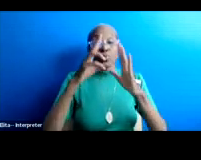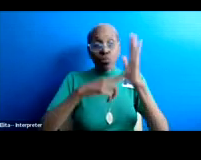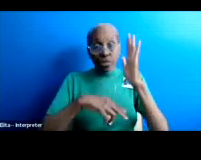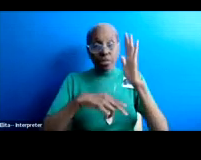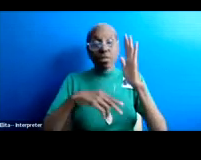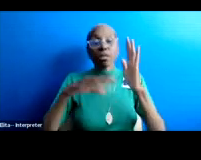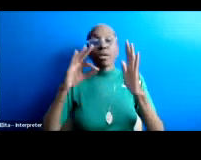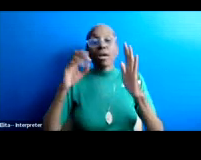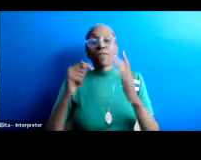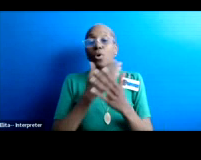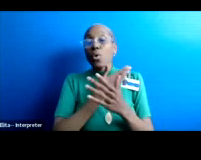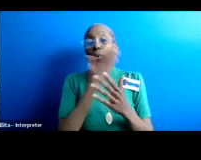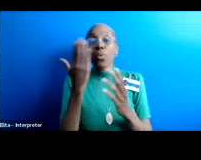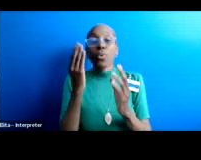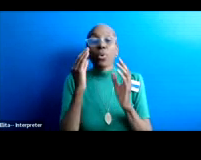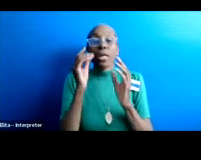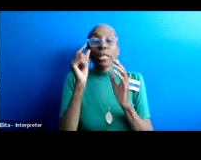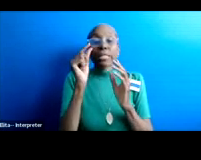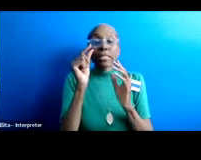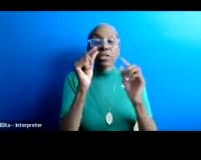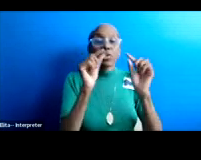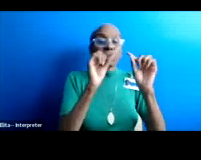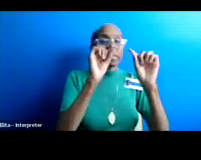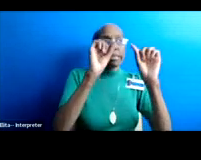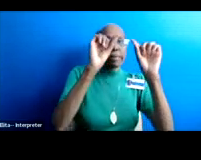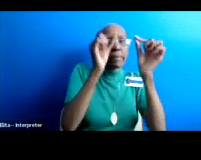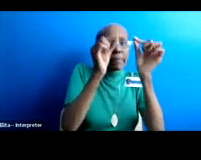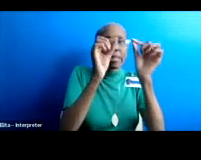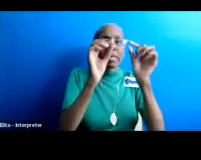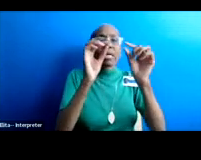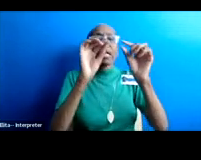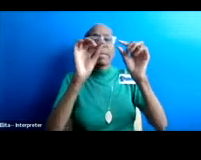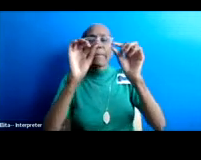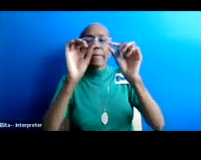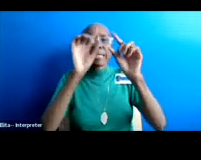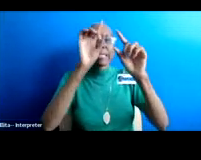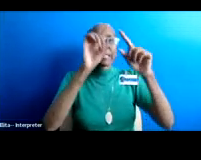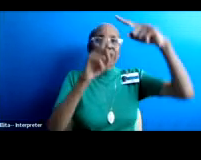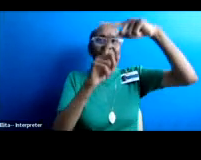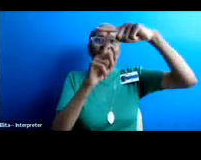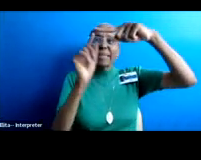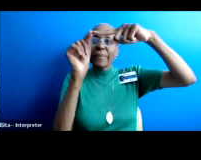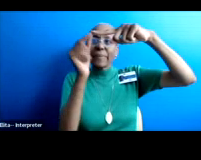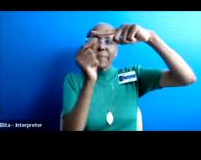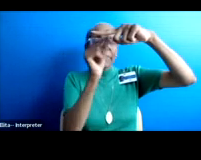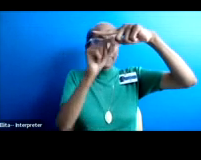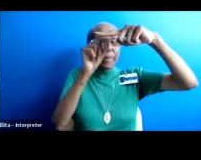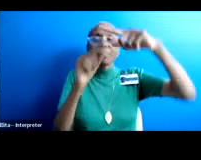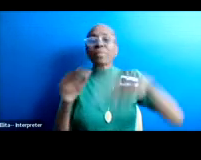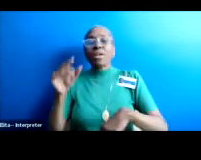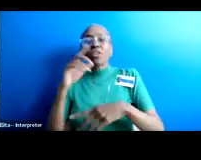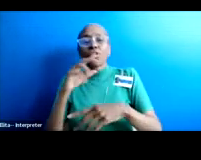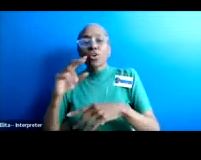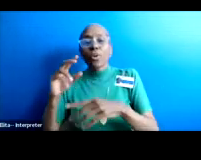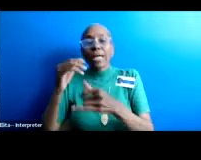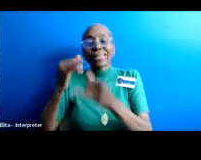a font that doesn't have those little fancy extra lines. Like on the T, there's a little line down on each